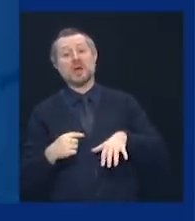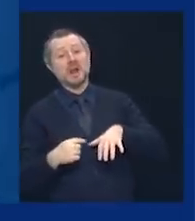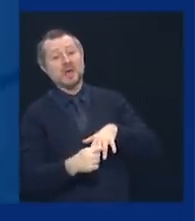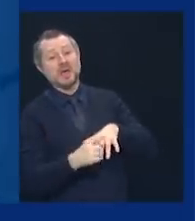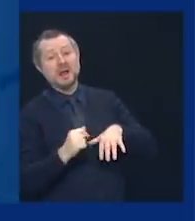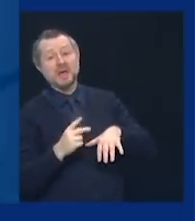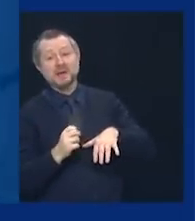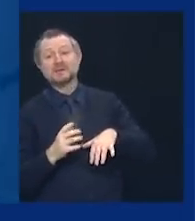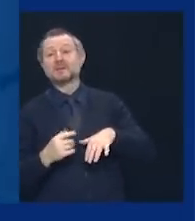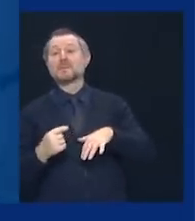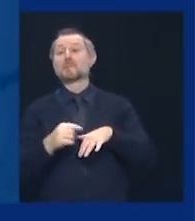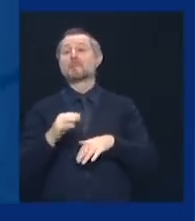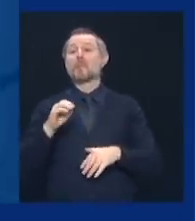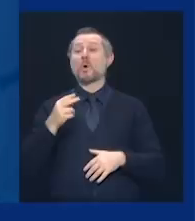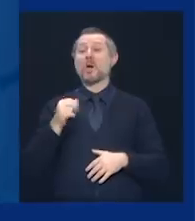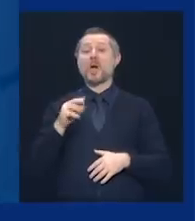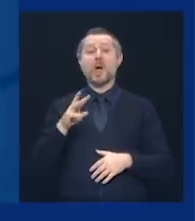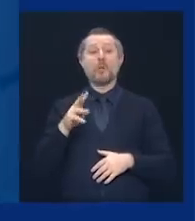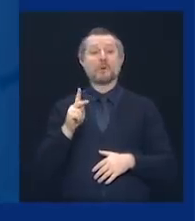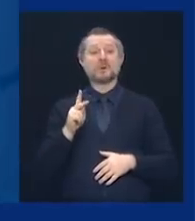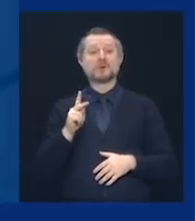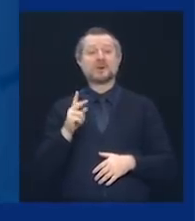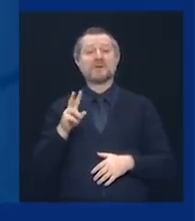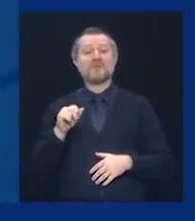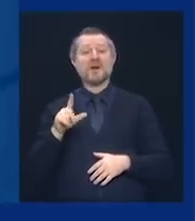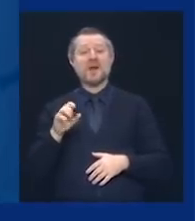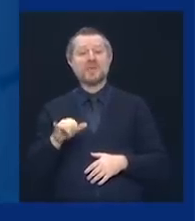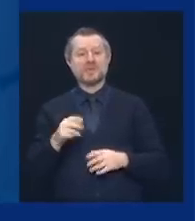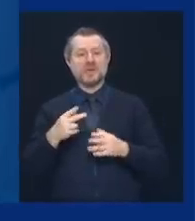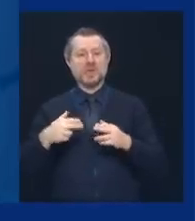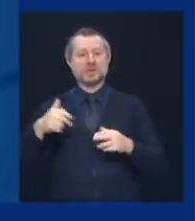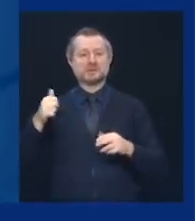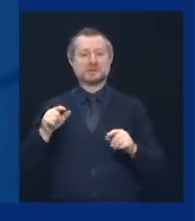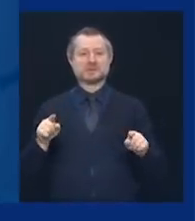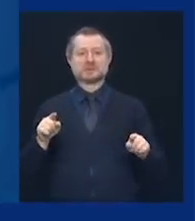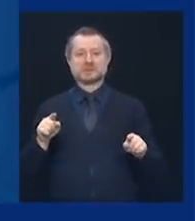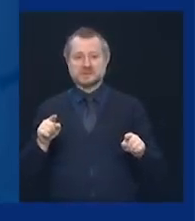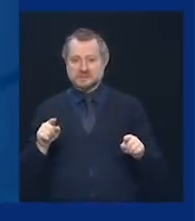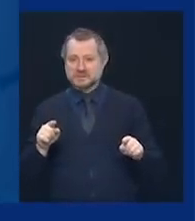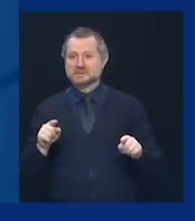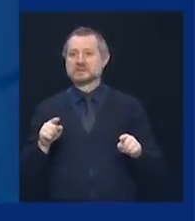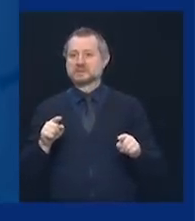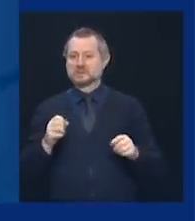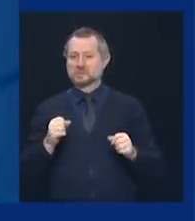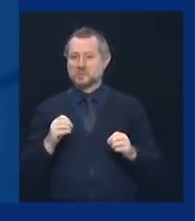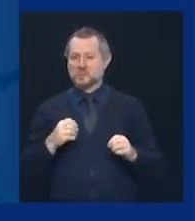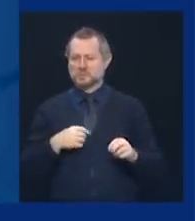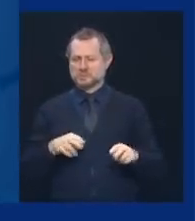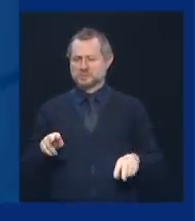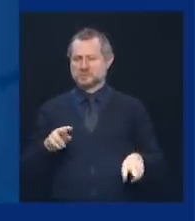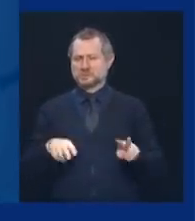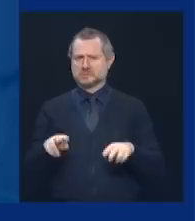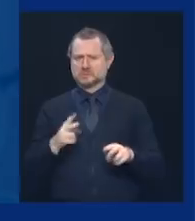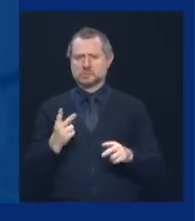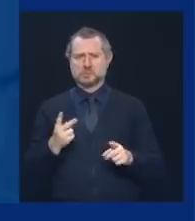is actually higher now than the Finger Lakes. So the same situation with the Mohawk